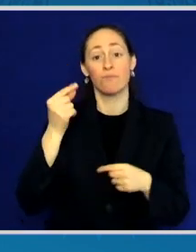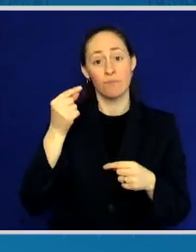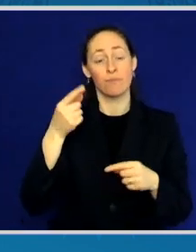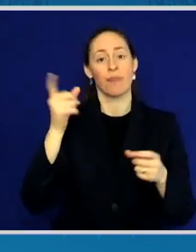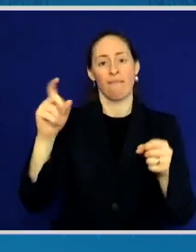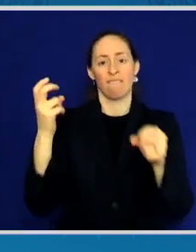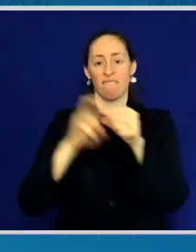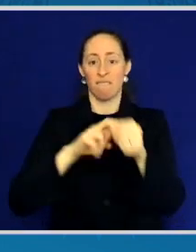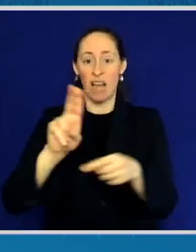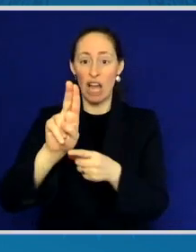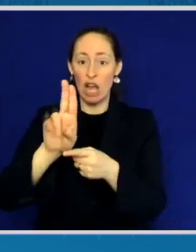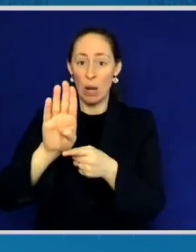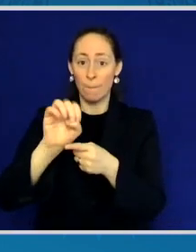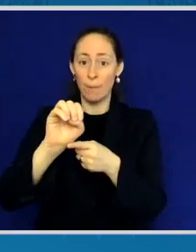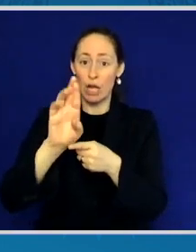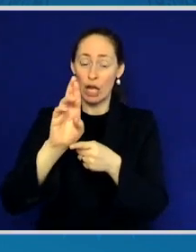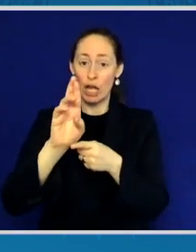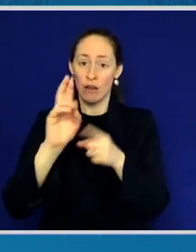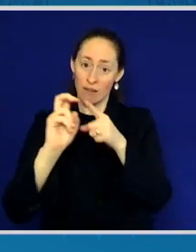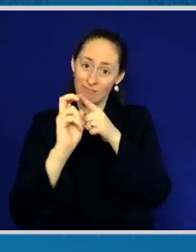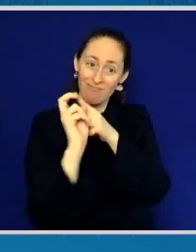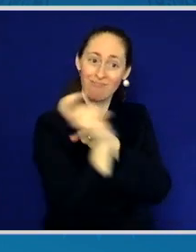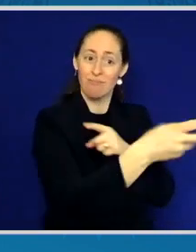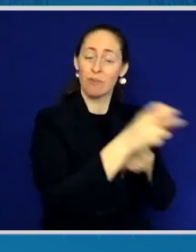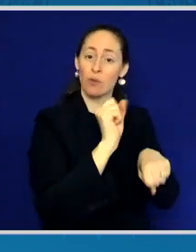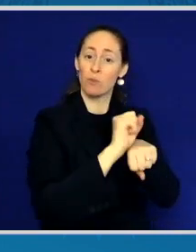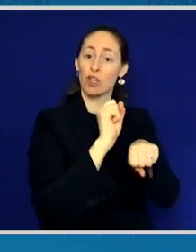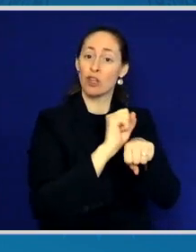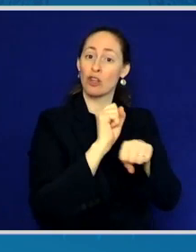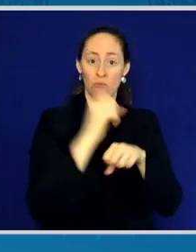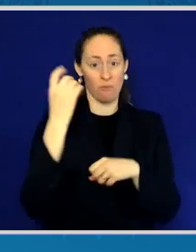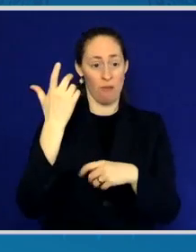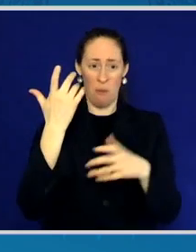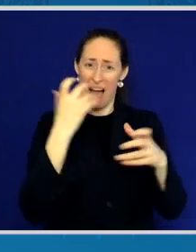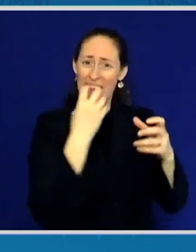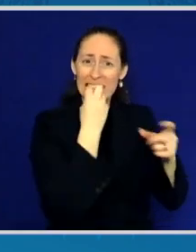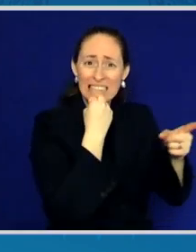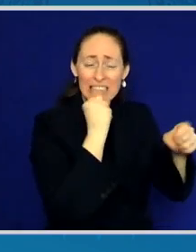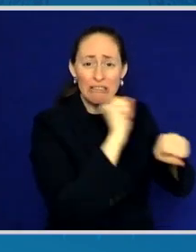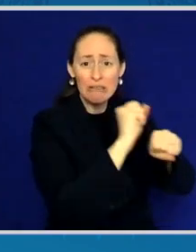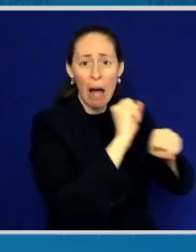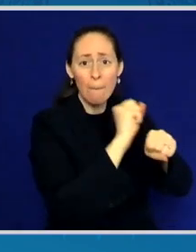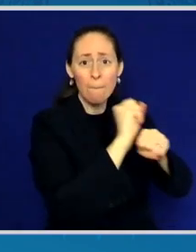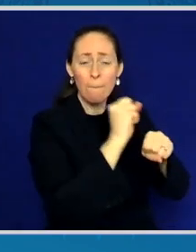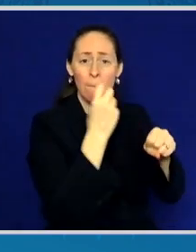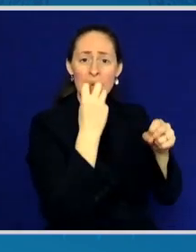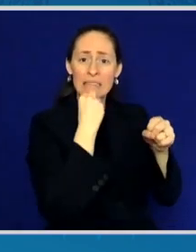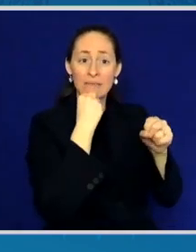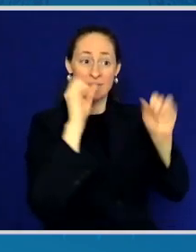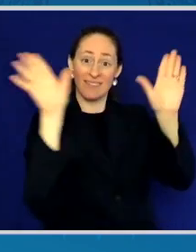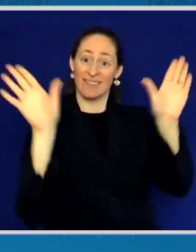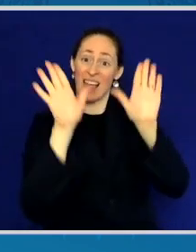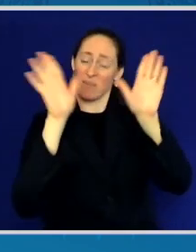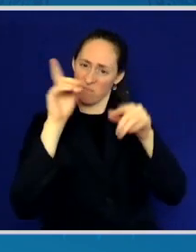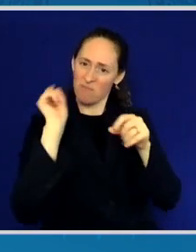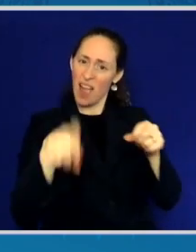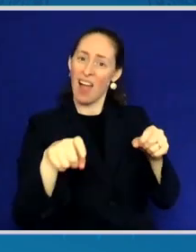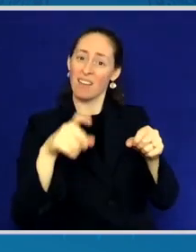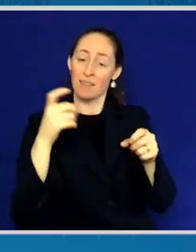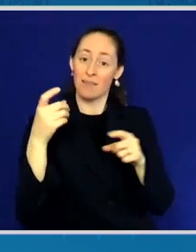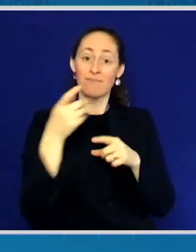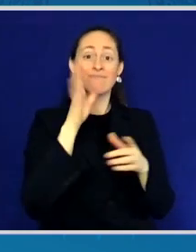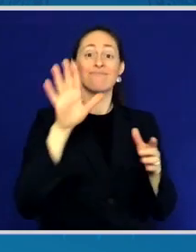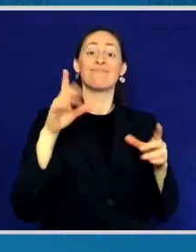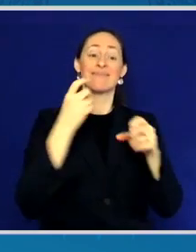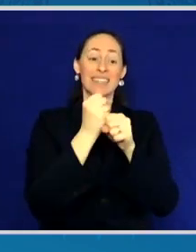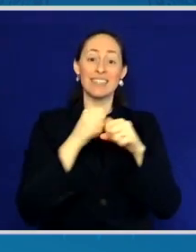and from work. And it was just on Sunday, but she couldn't keep her job if she couldn't get there on Sunday. So she would take her entire pay for that day